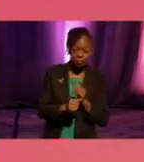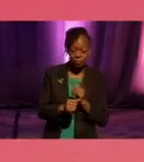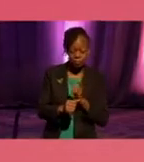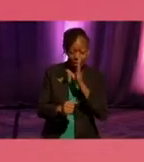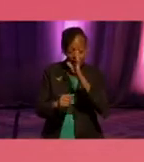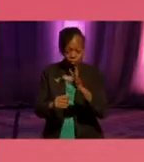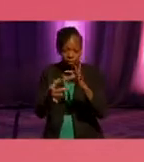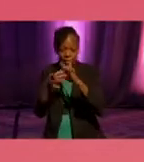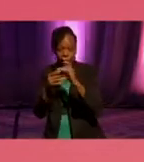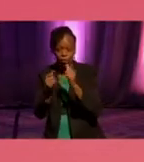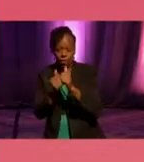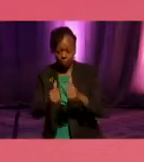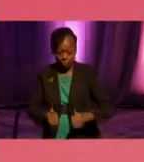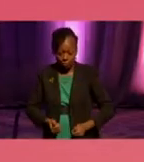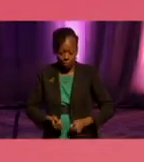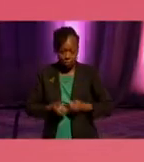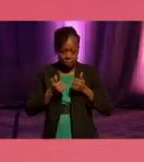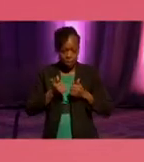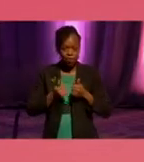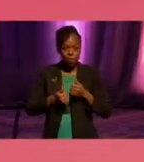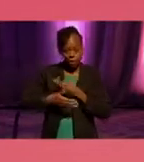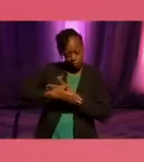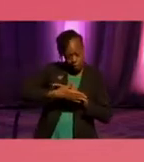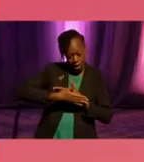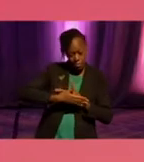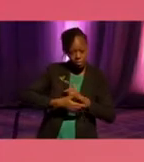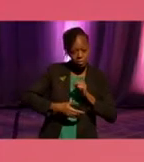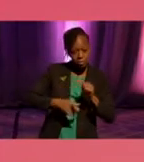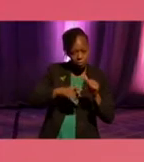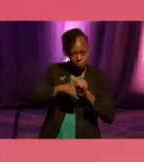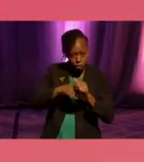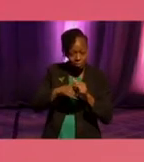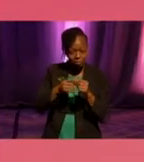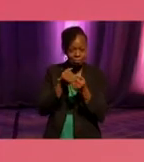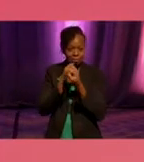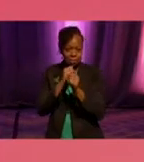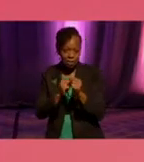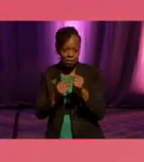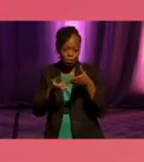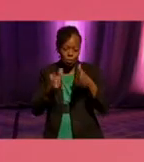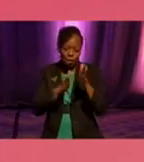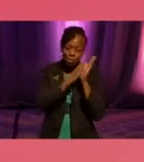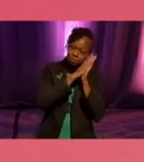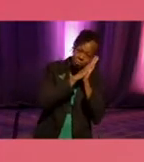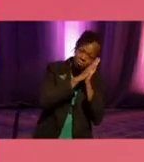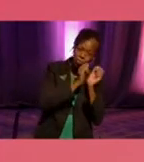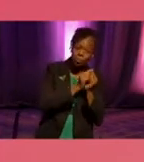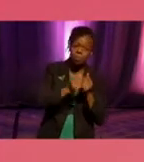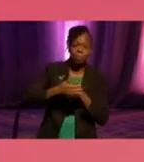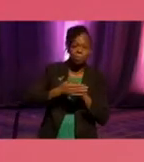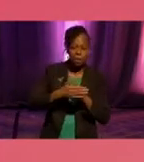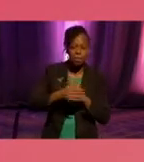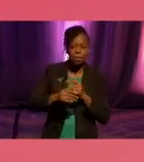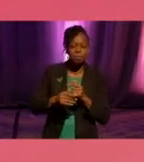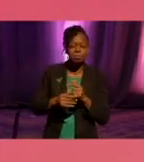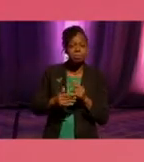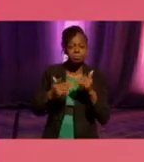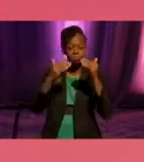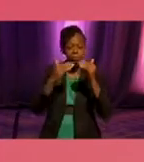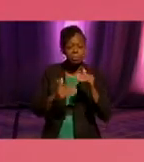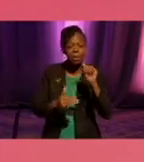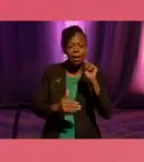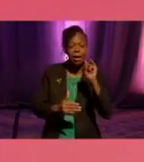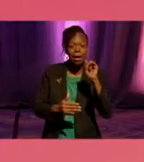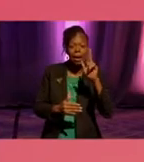to survival of infants, and we really need to practice safe sleeping habits. What is the air quality? Is this baby